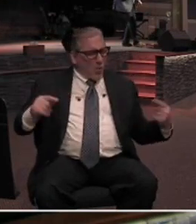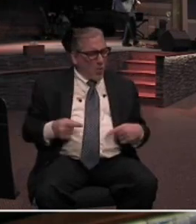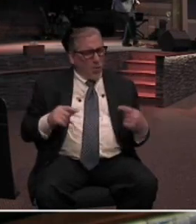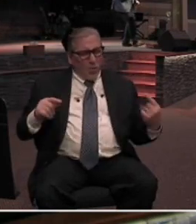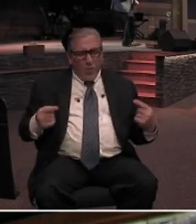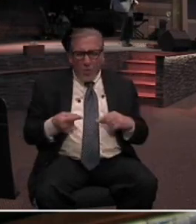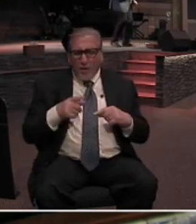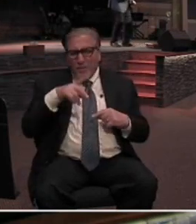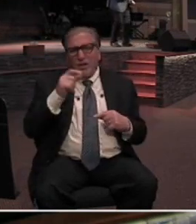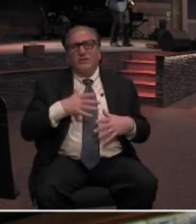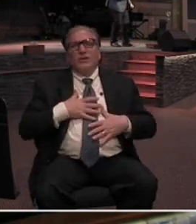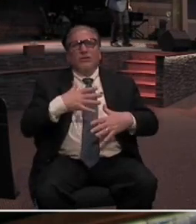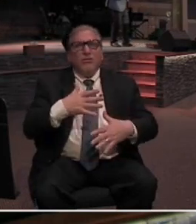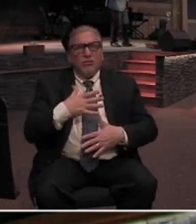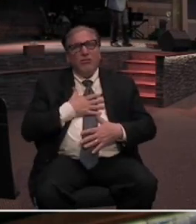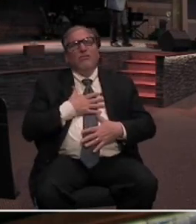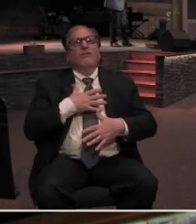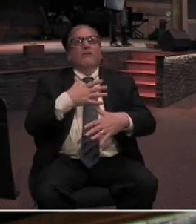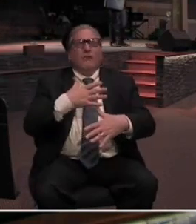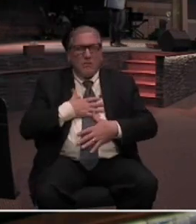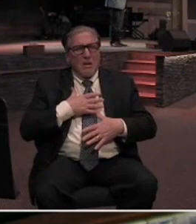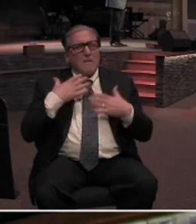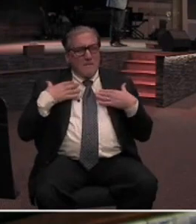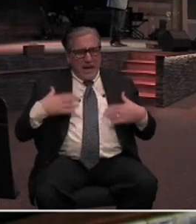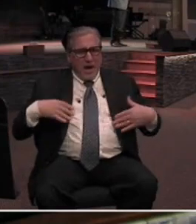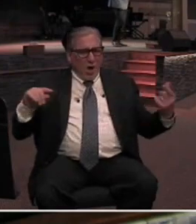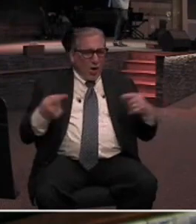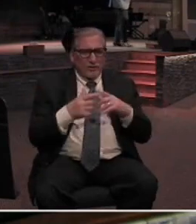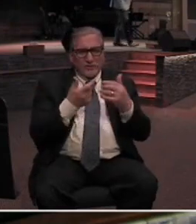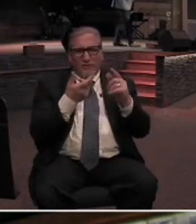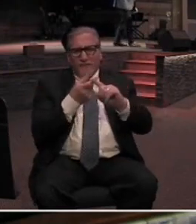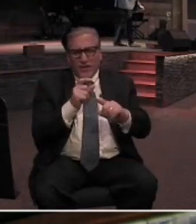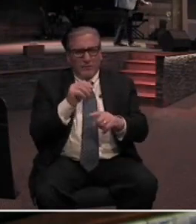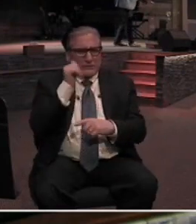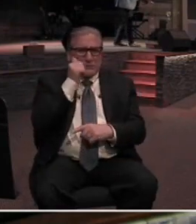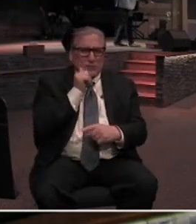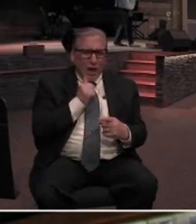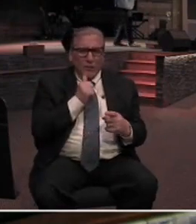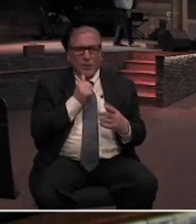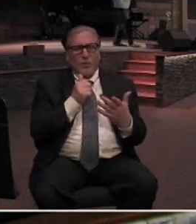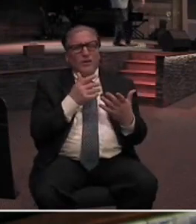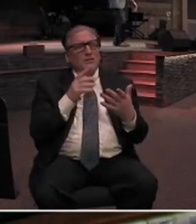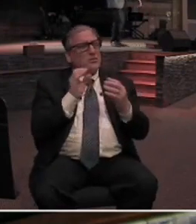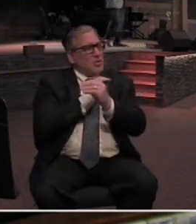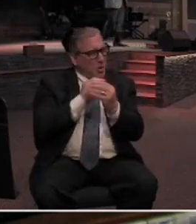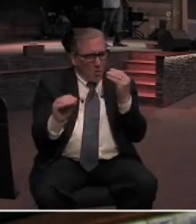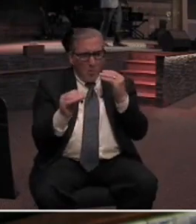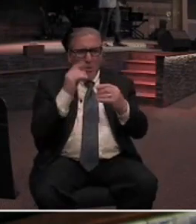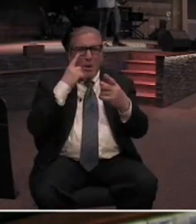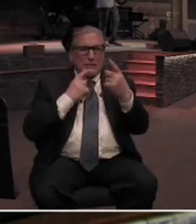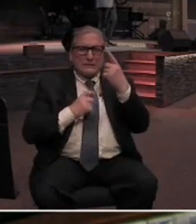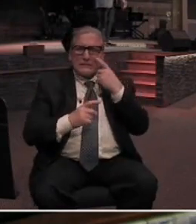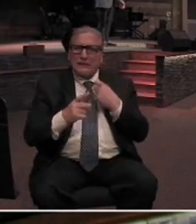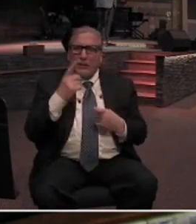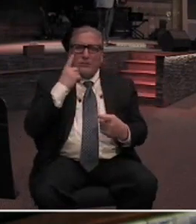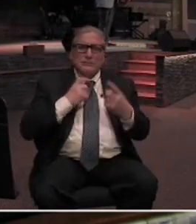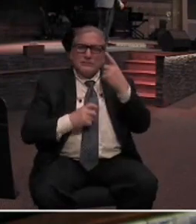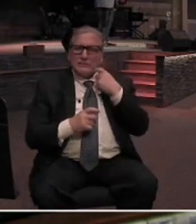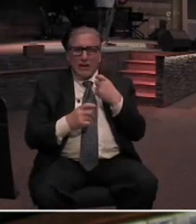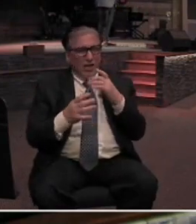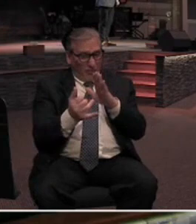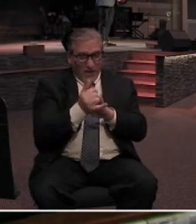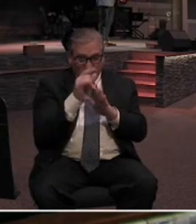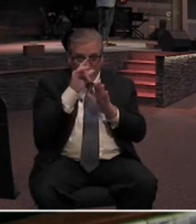very body aches from sorrow and you had no more tears to cry. That's the